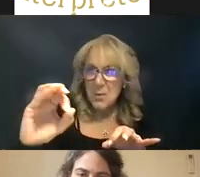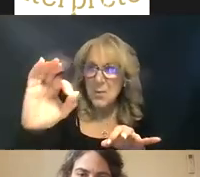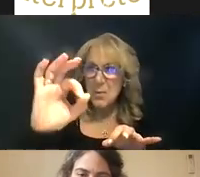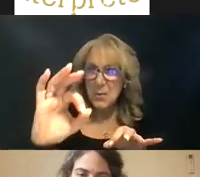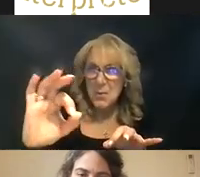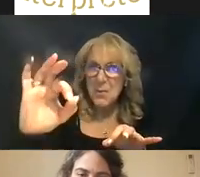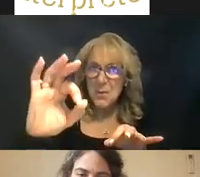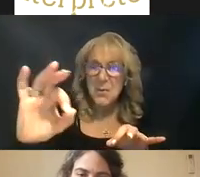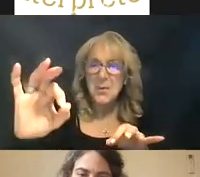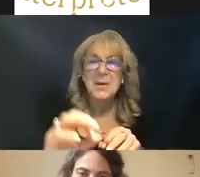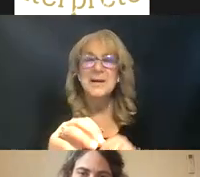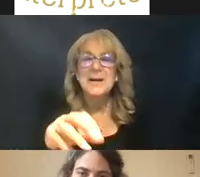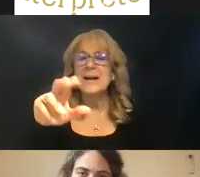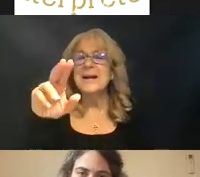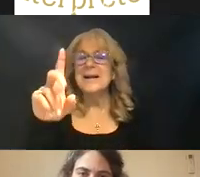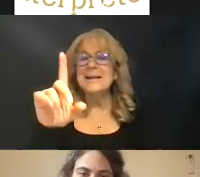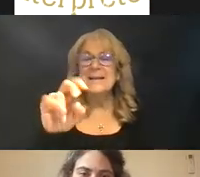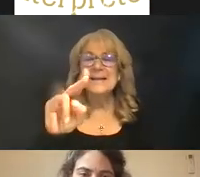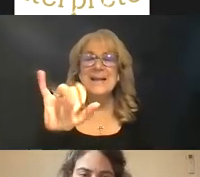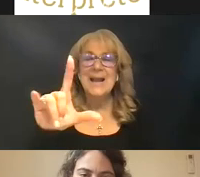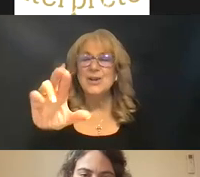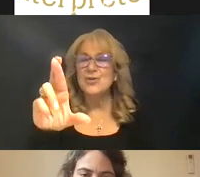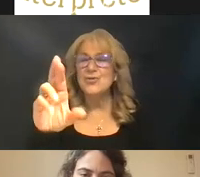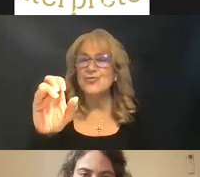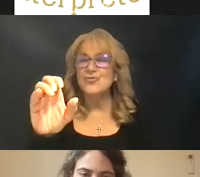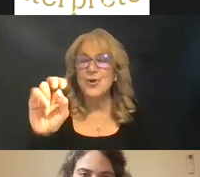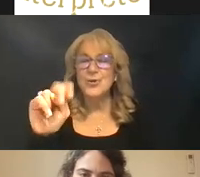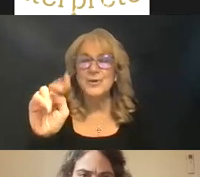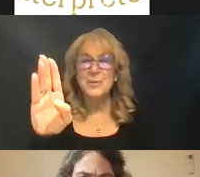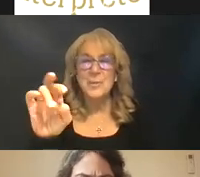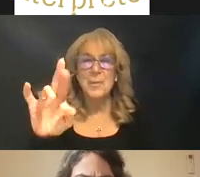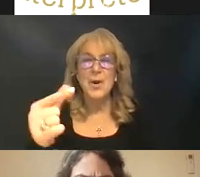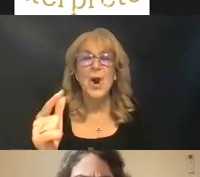yet another demonstration with a bigger ball here.